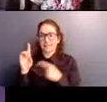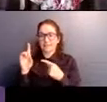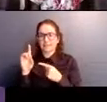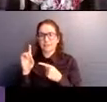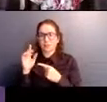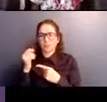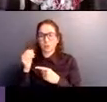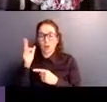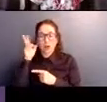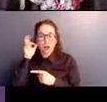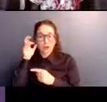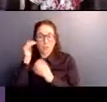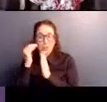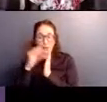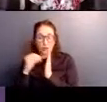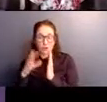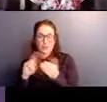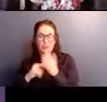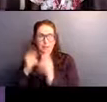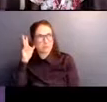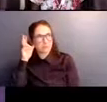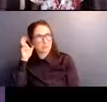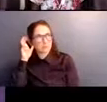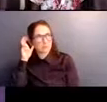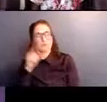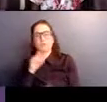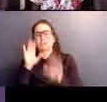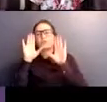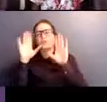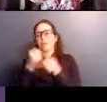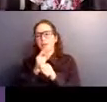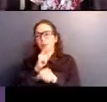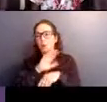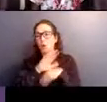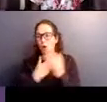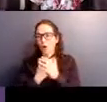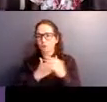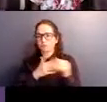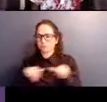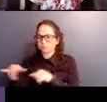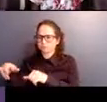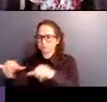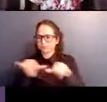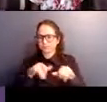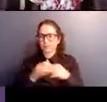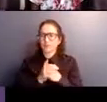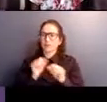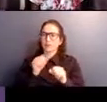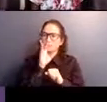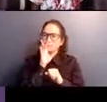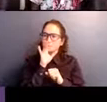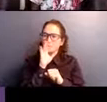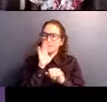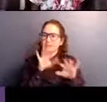auditory learners, so they're learning by ear. So it's great to make sure that everybody's on the same page by reciting the